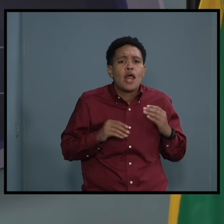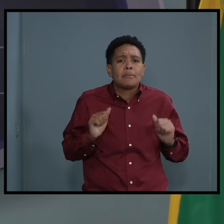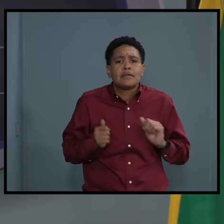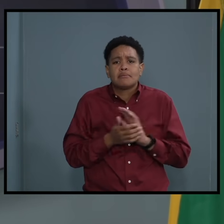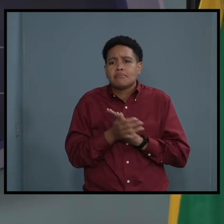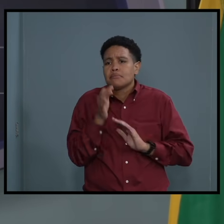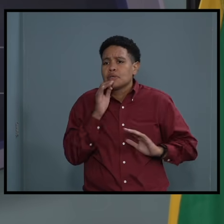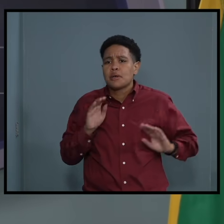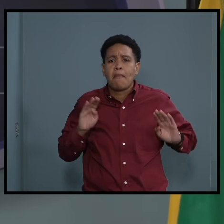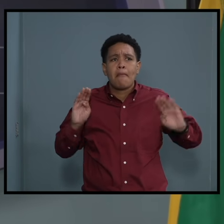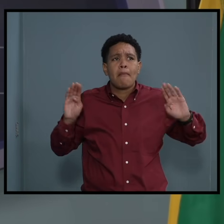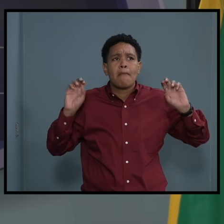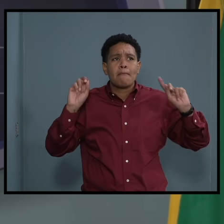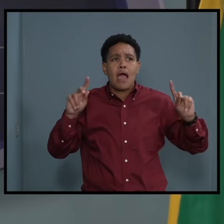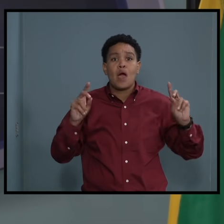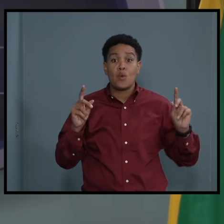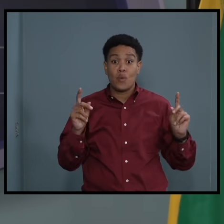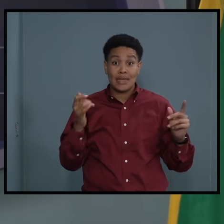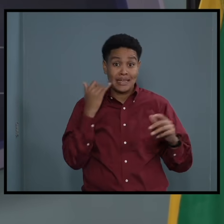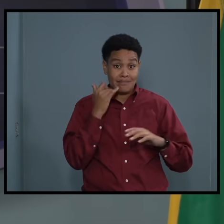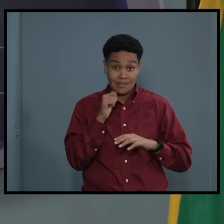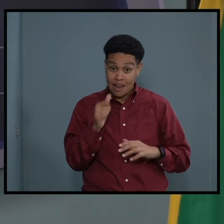capacity and very quickly,